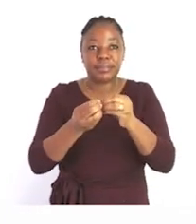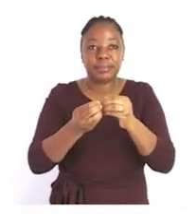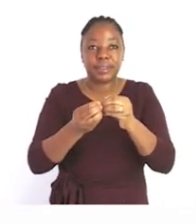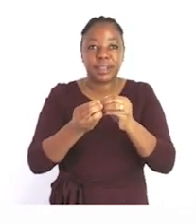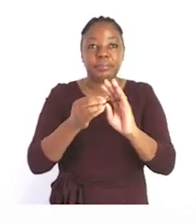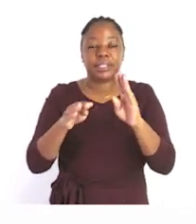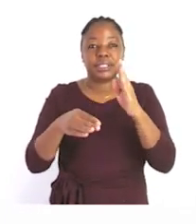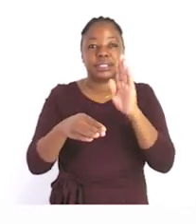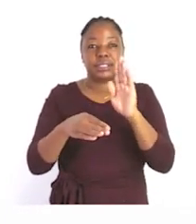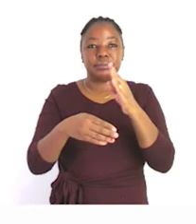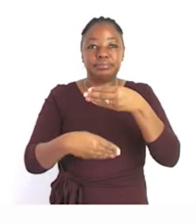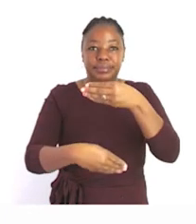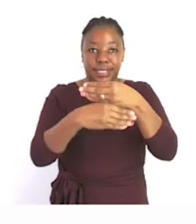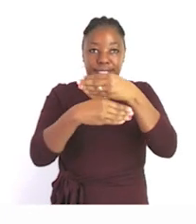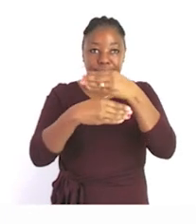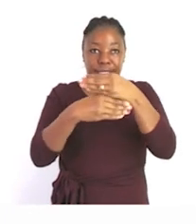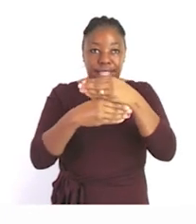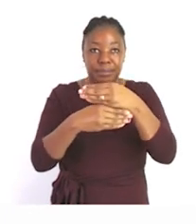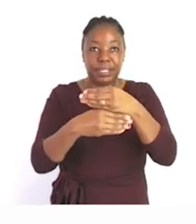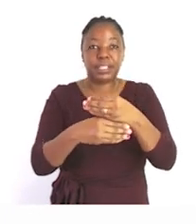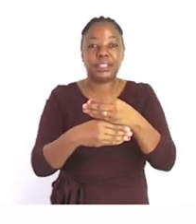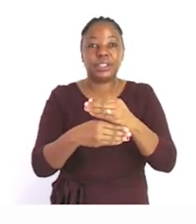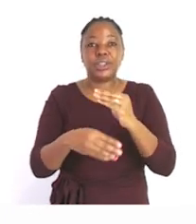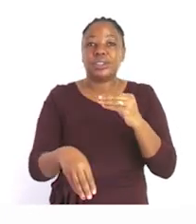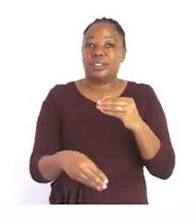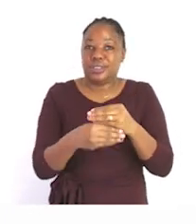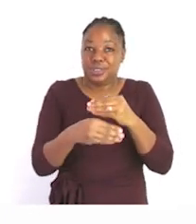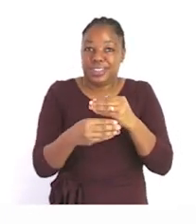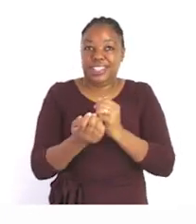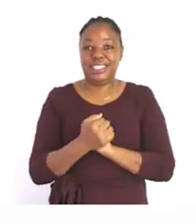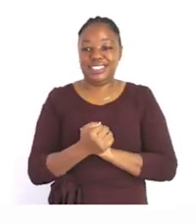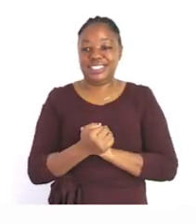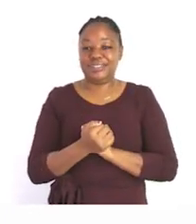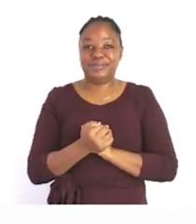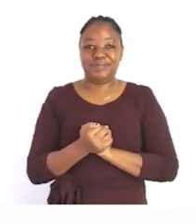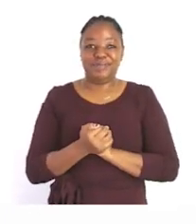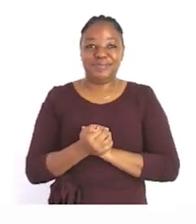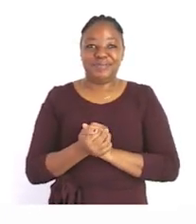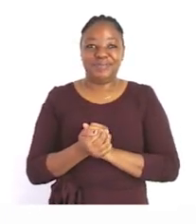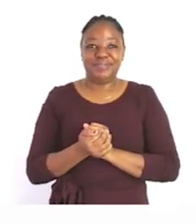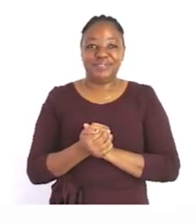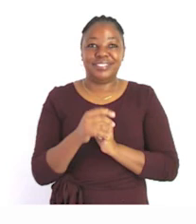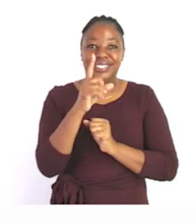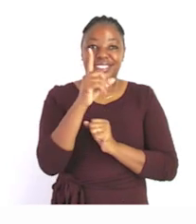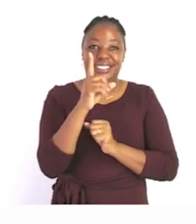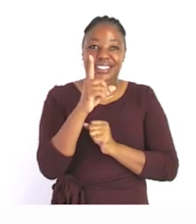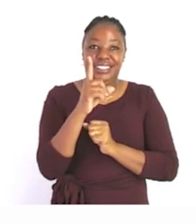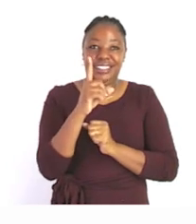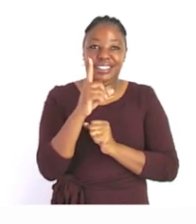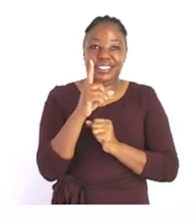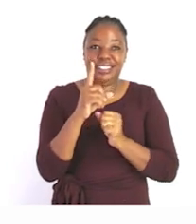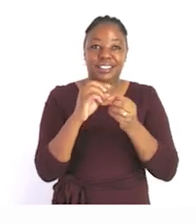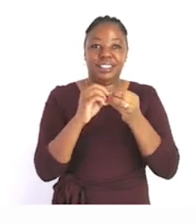If you can see that the boxes that are there, it looks a little confusing, but number 1 has been done for you. Number 1 has 10 in